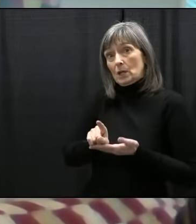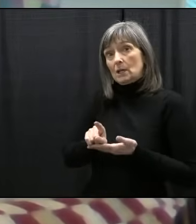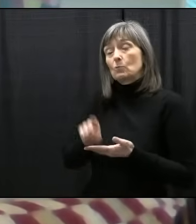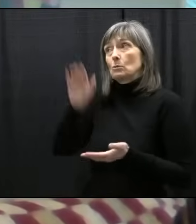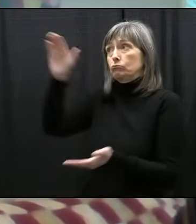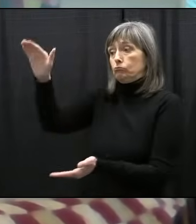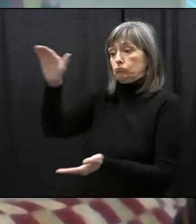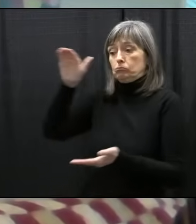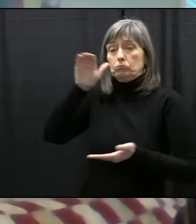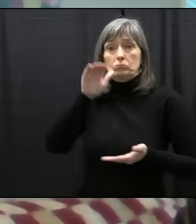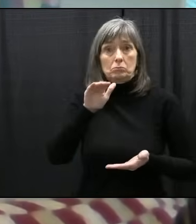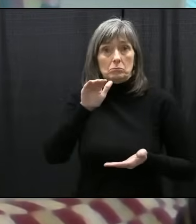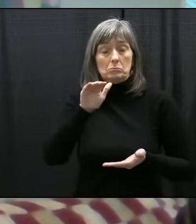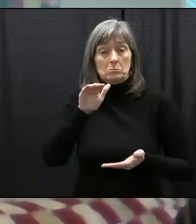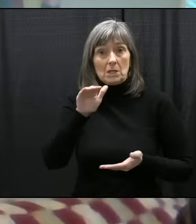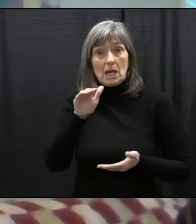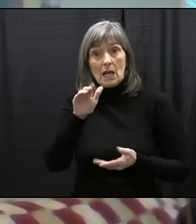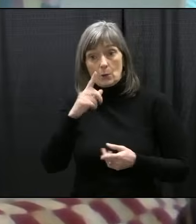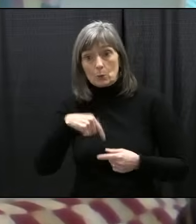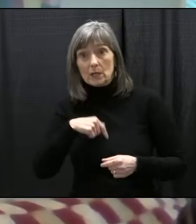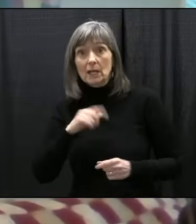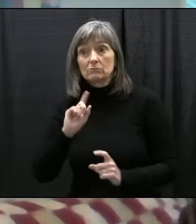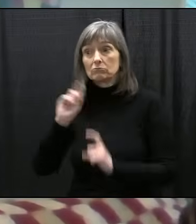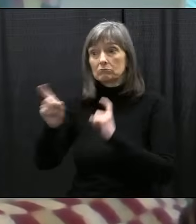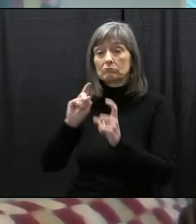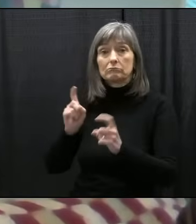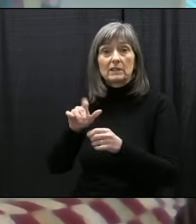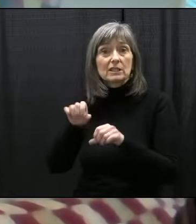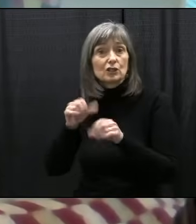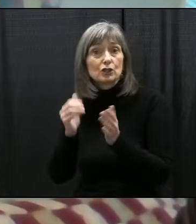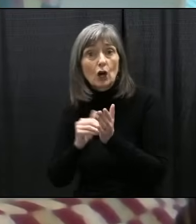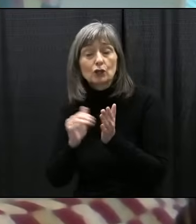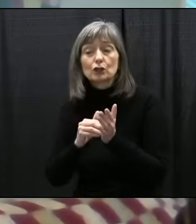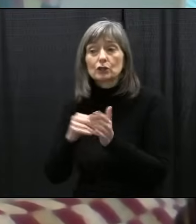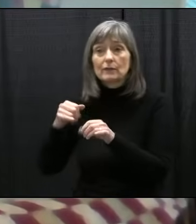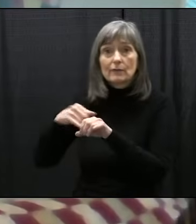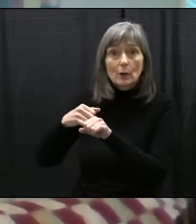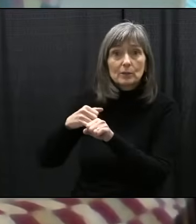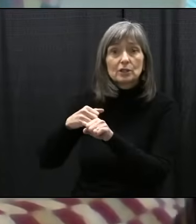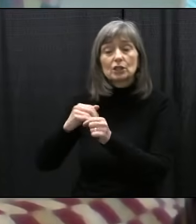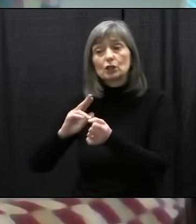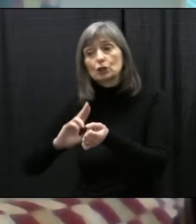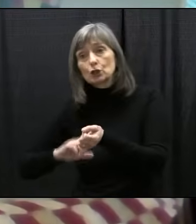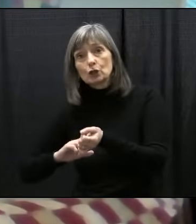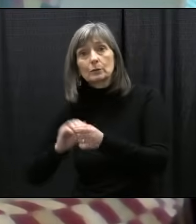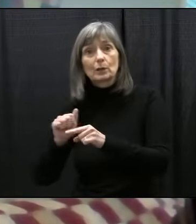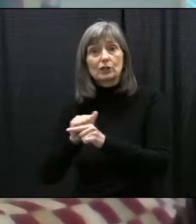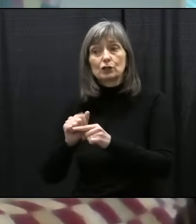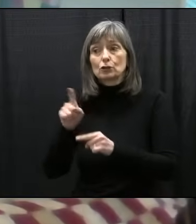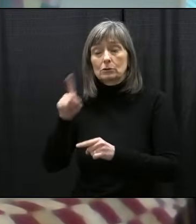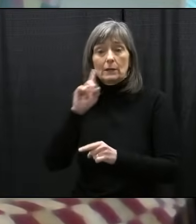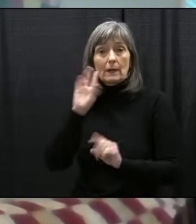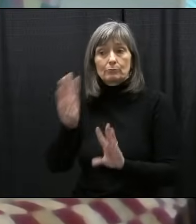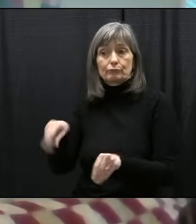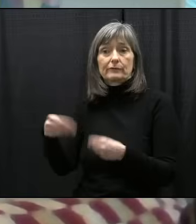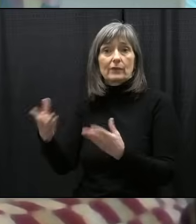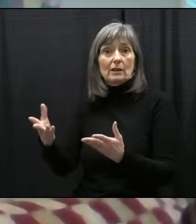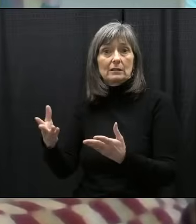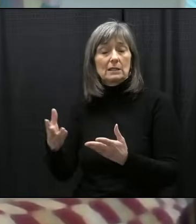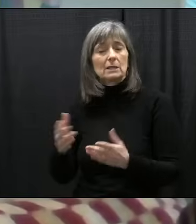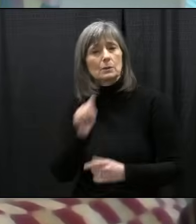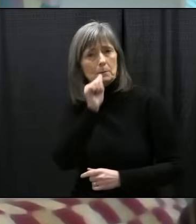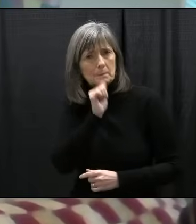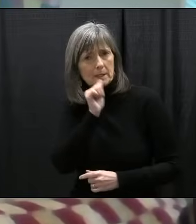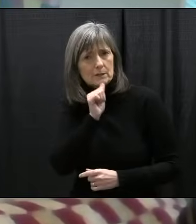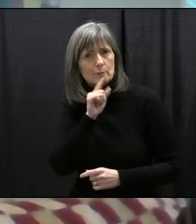will open up as soon as these are distributed to clinics, pharmacies, physicians, and nurse practitioners. Please be patient while staff work to